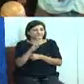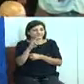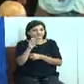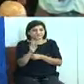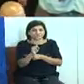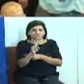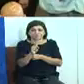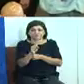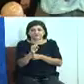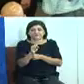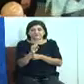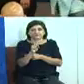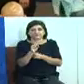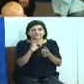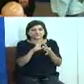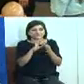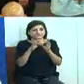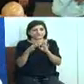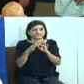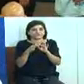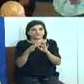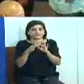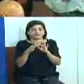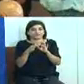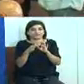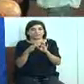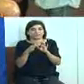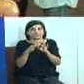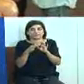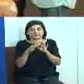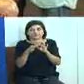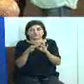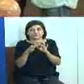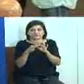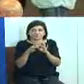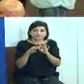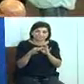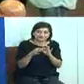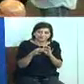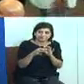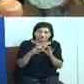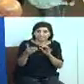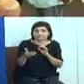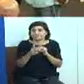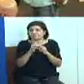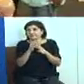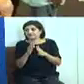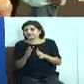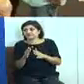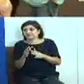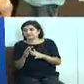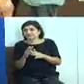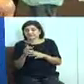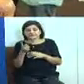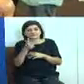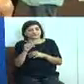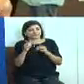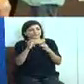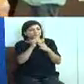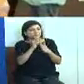Network. I invite the leader, Jude Spurk, who's present, and really anyone or any churches or